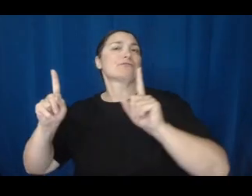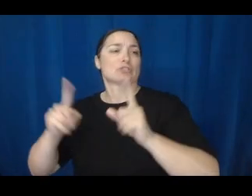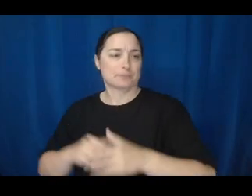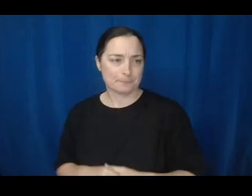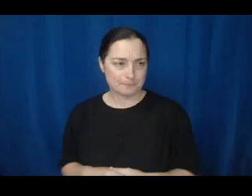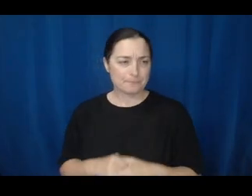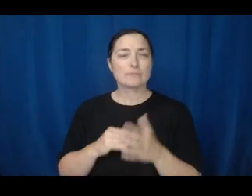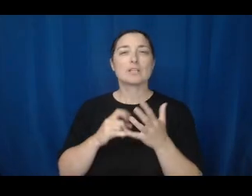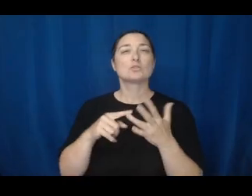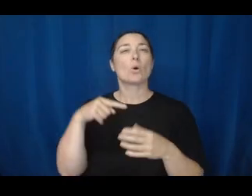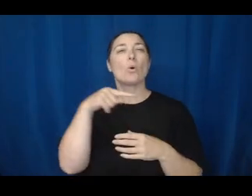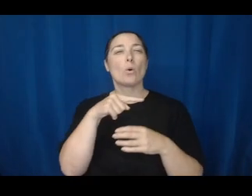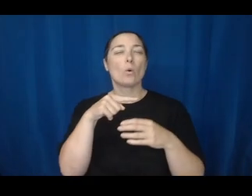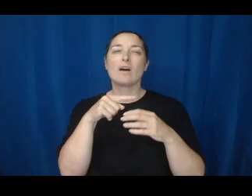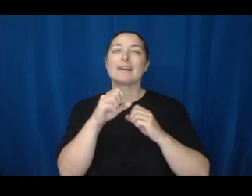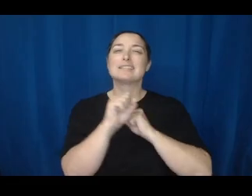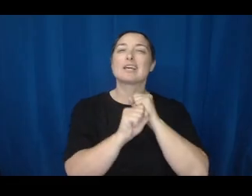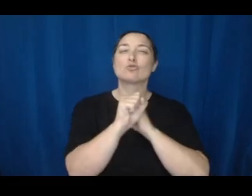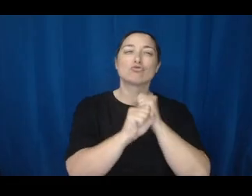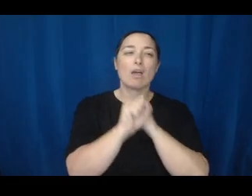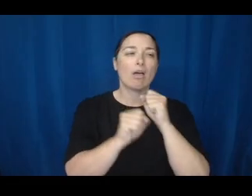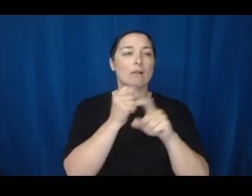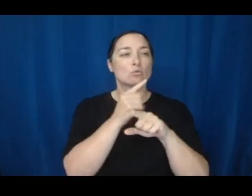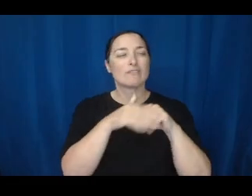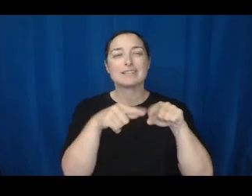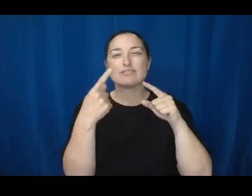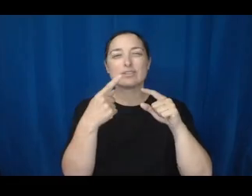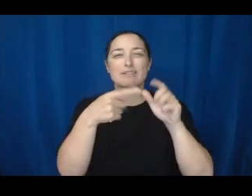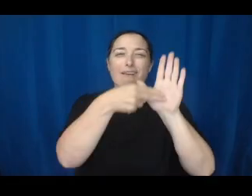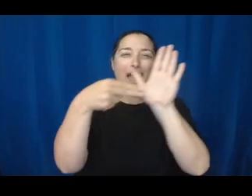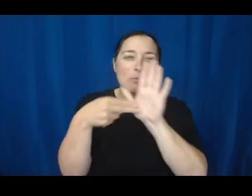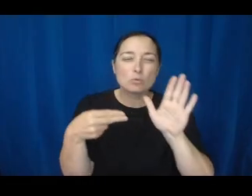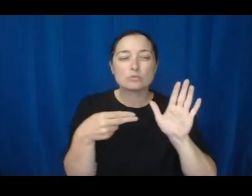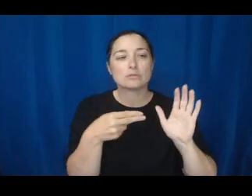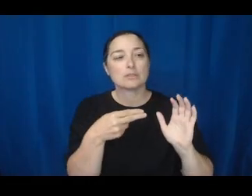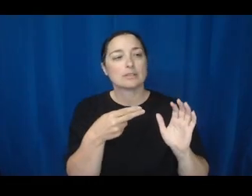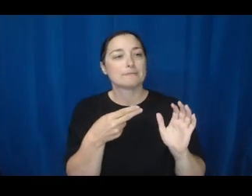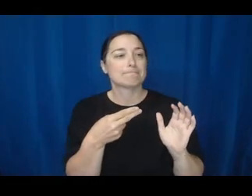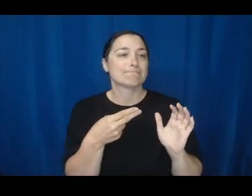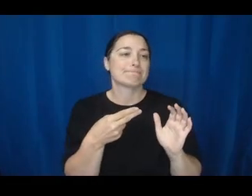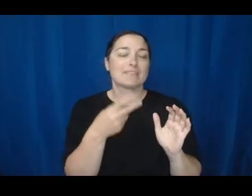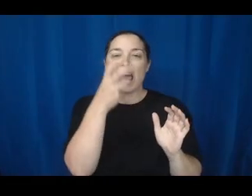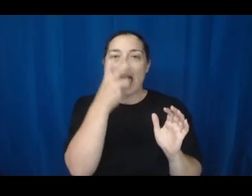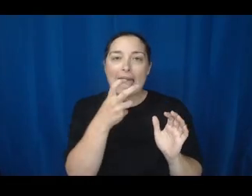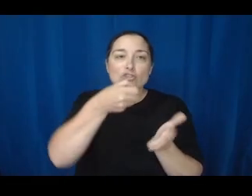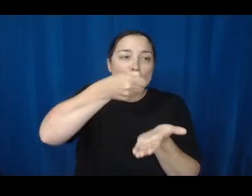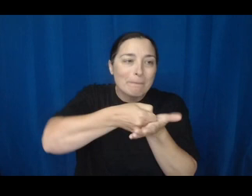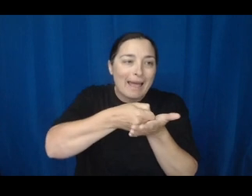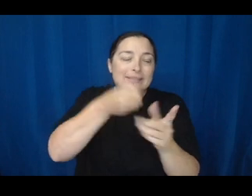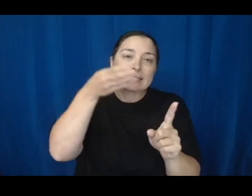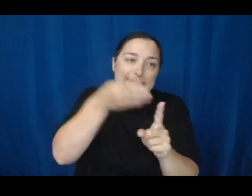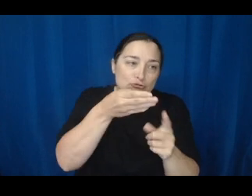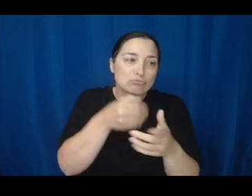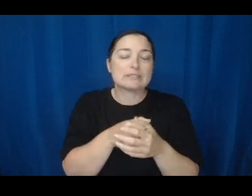kind of labels there, the marketization and privatization, private good, age-based delivery. We have this kind of schools